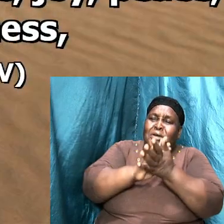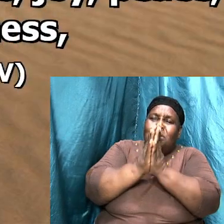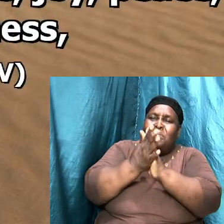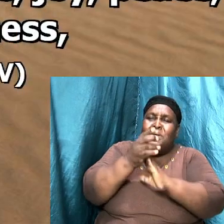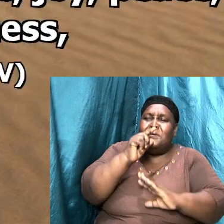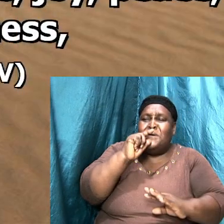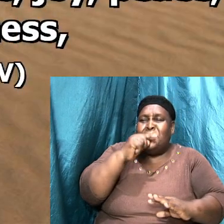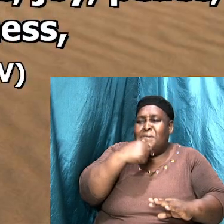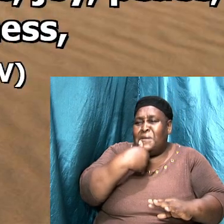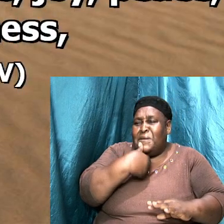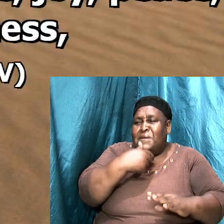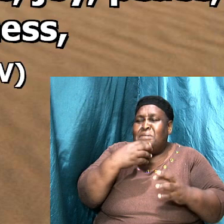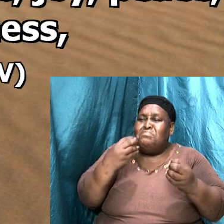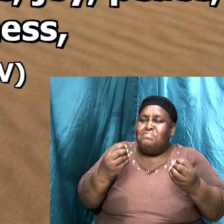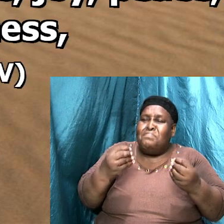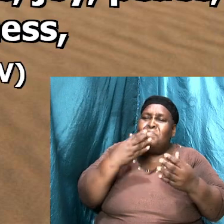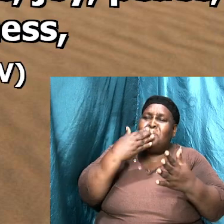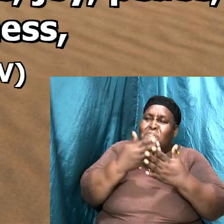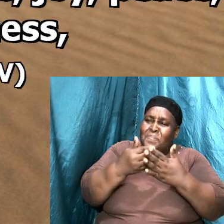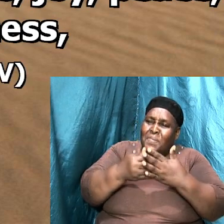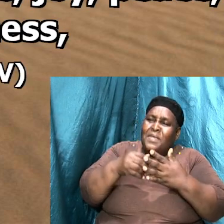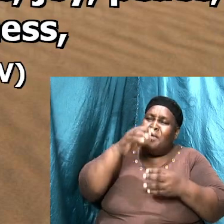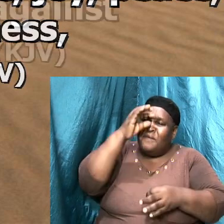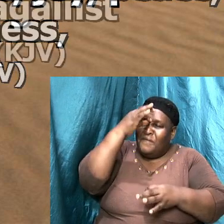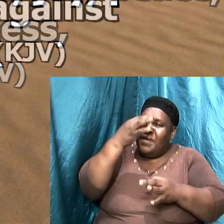suffering gentleness goodness faith